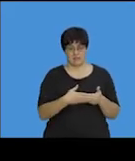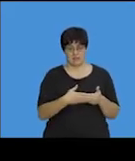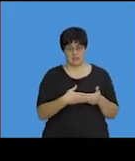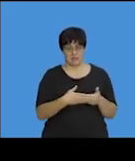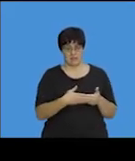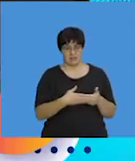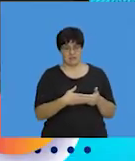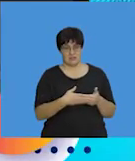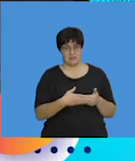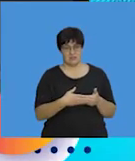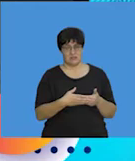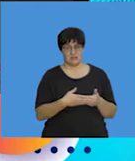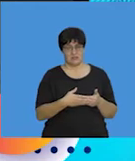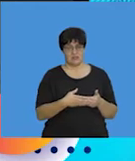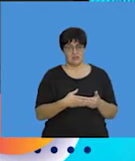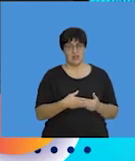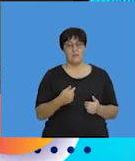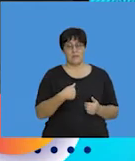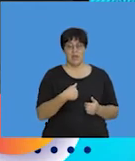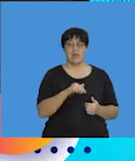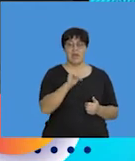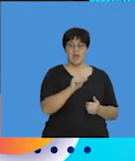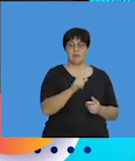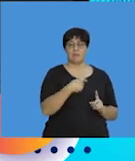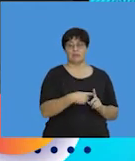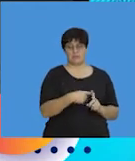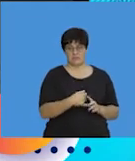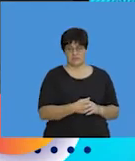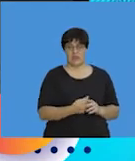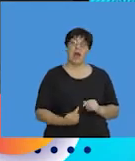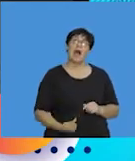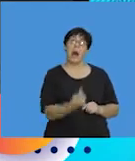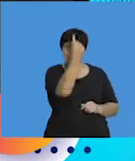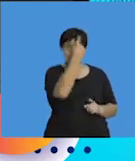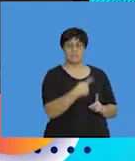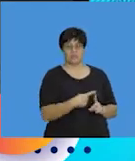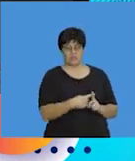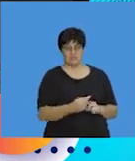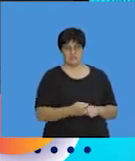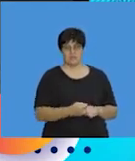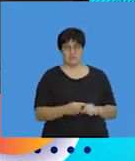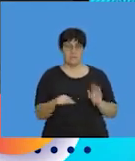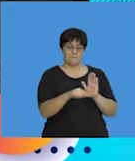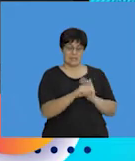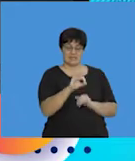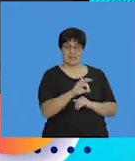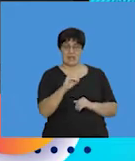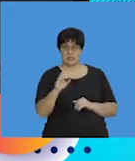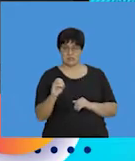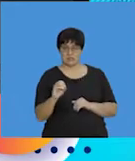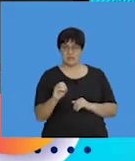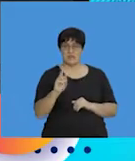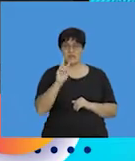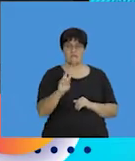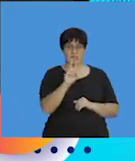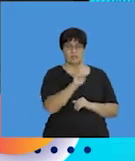note. I've made a positive. I know that when I put in the minus 300 into